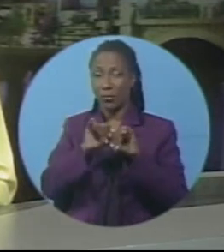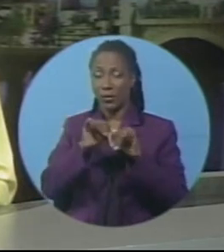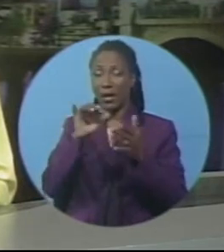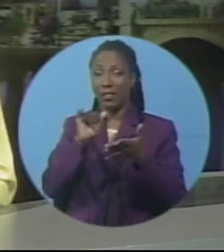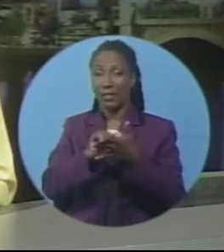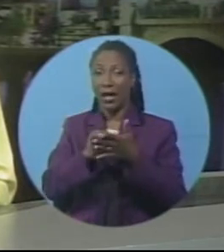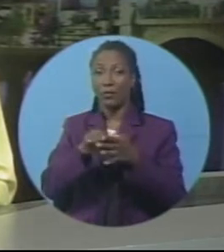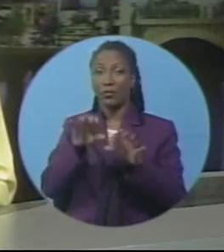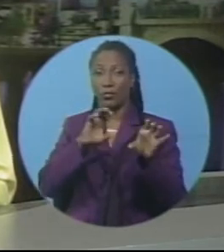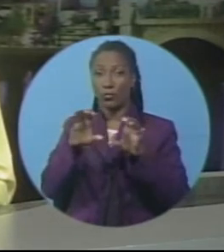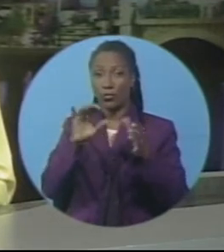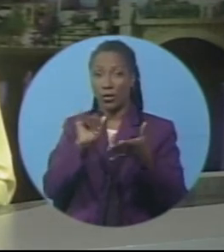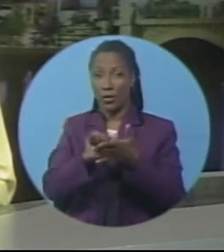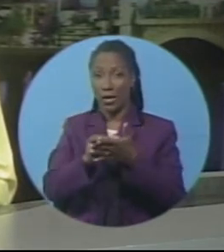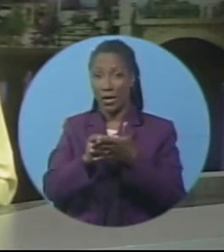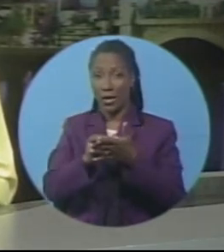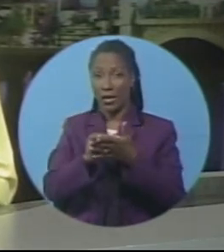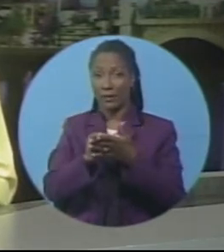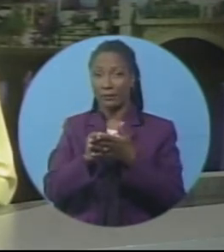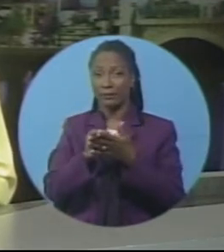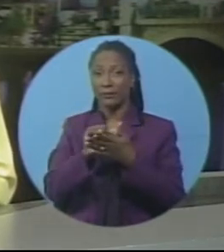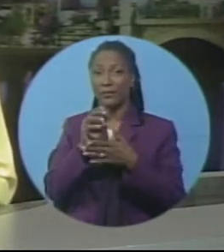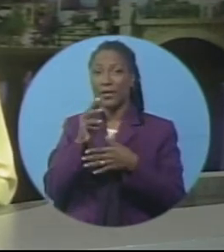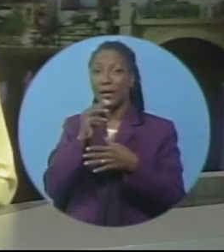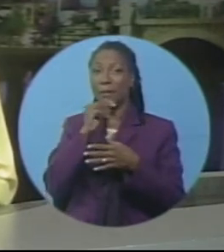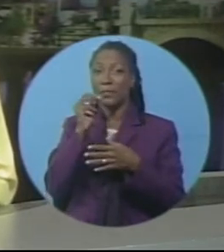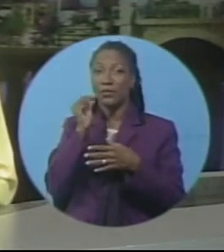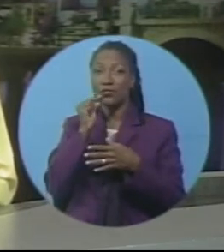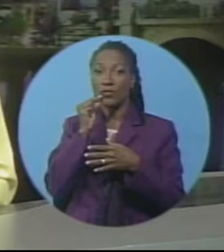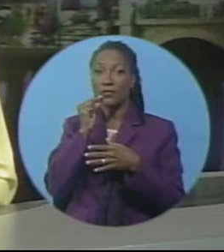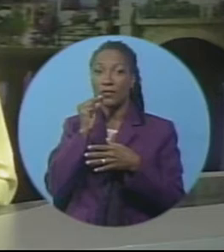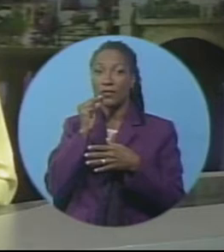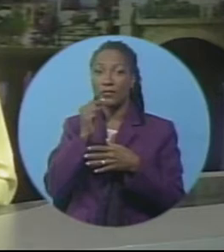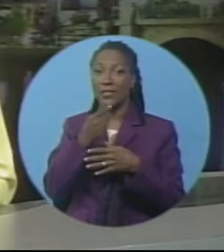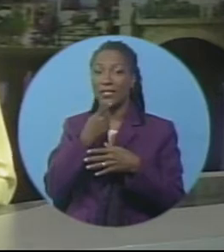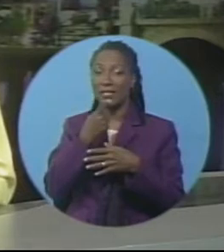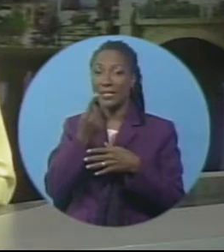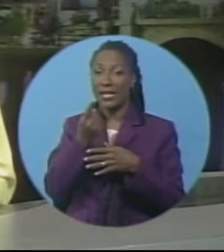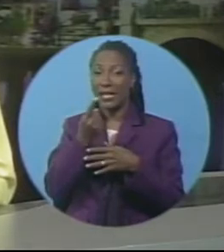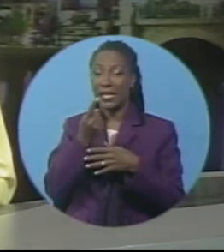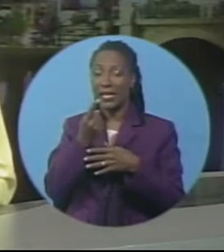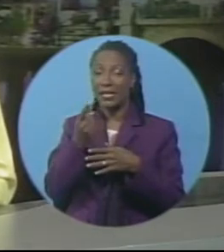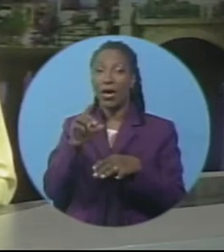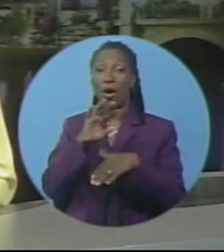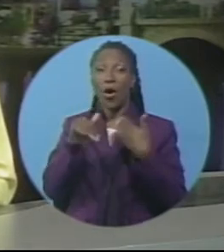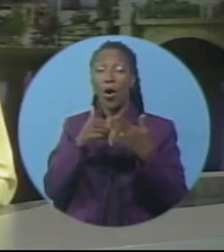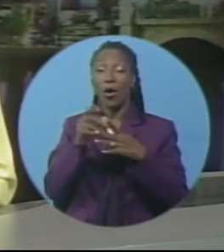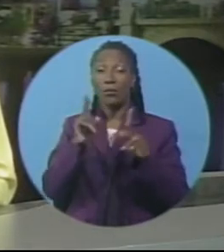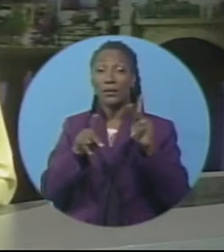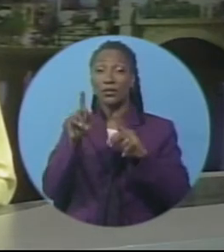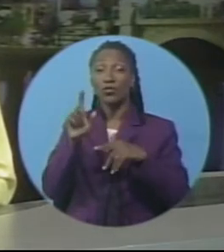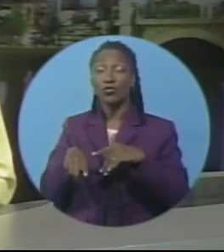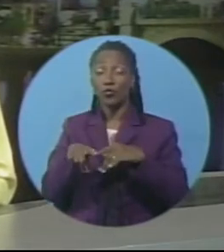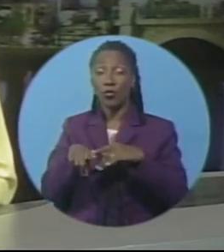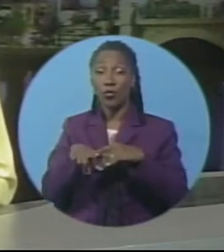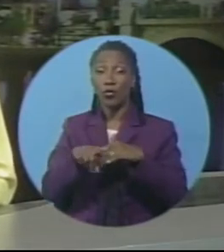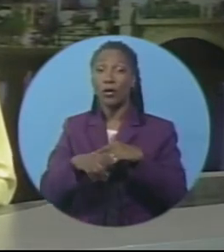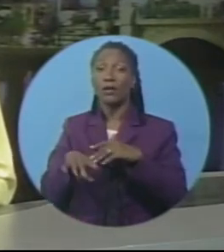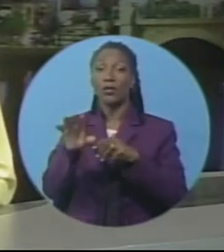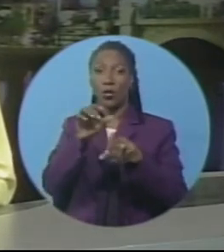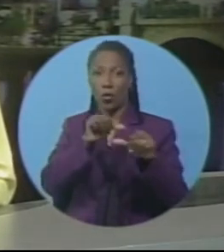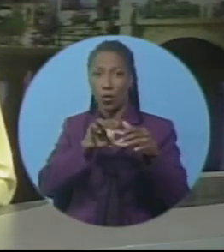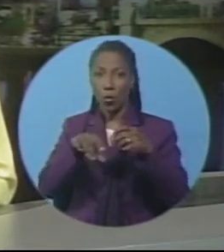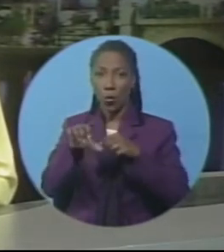Biometrics Regulation 2015. Ms. Griffith has therefore urged the cooperation of the travelling public, explaining that the